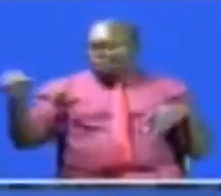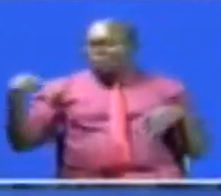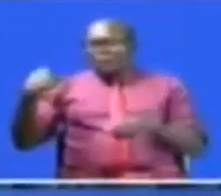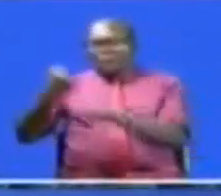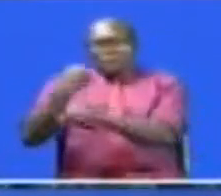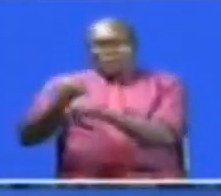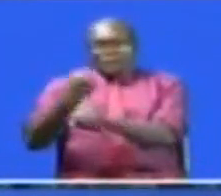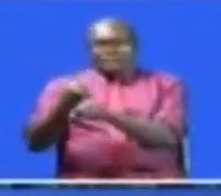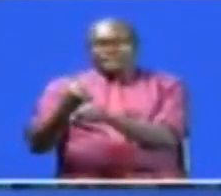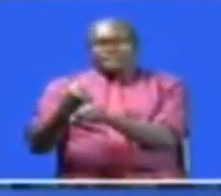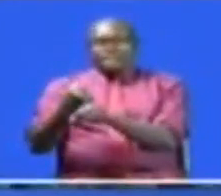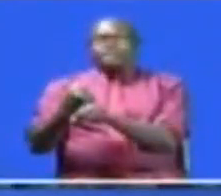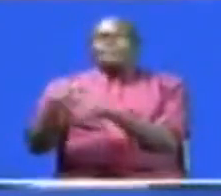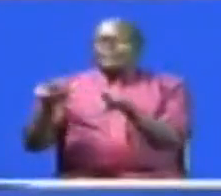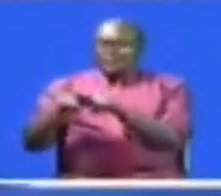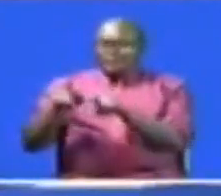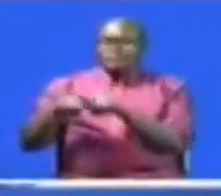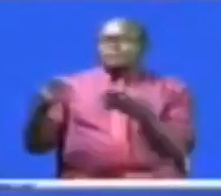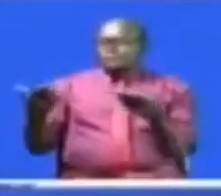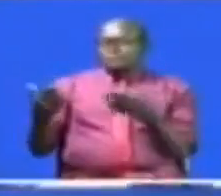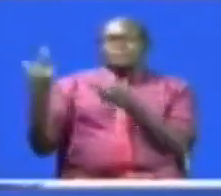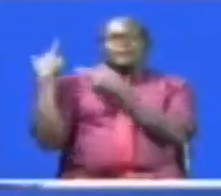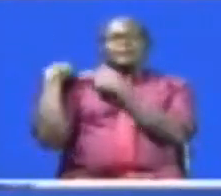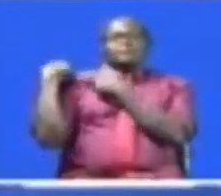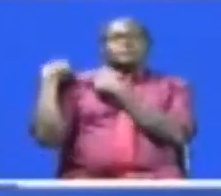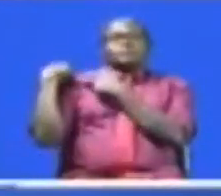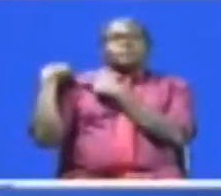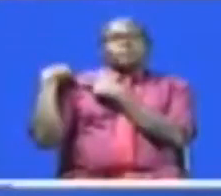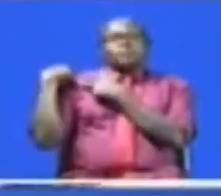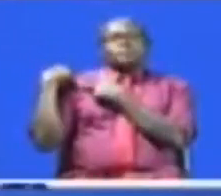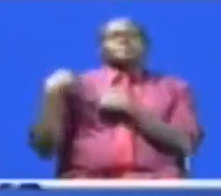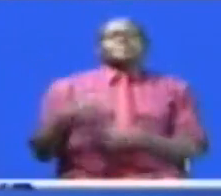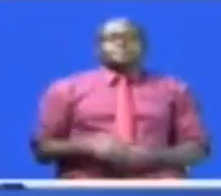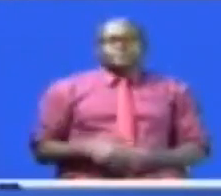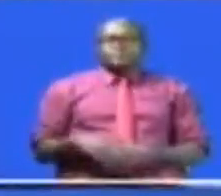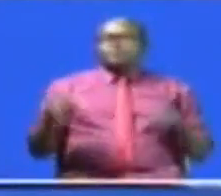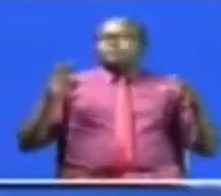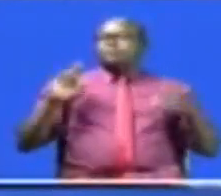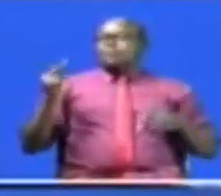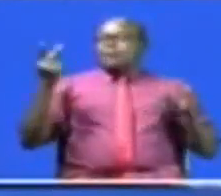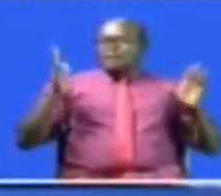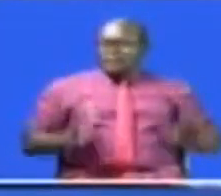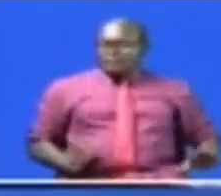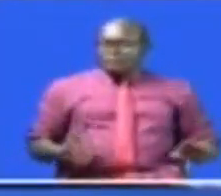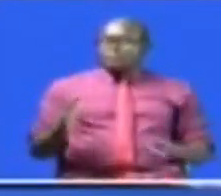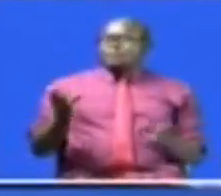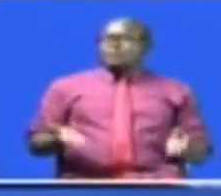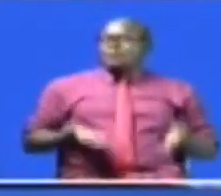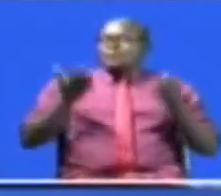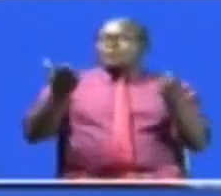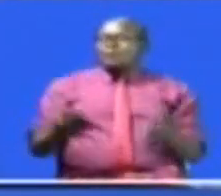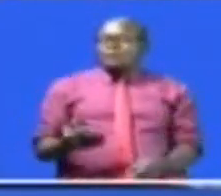be counted as reliable and responsible citizens. So we were being